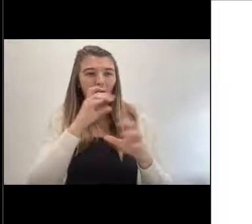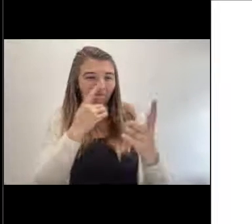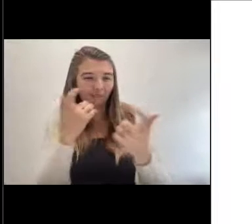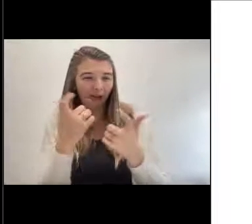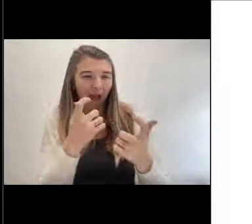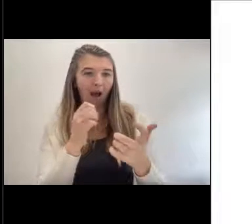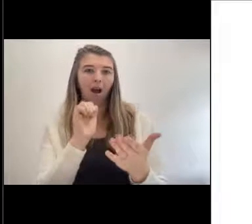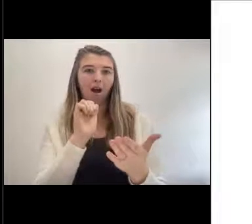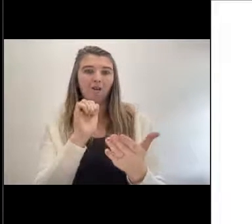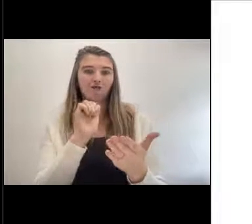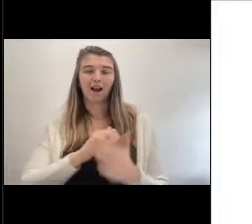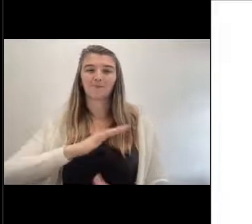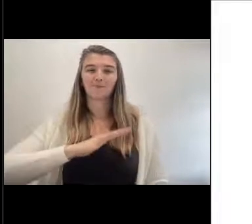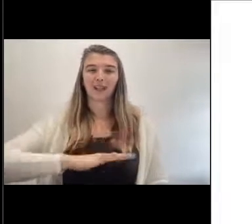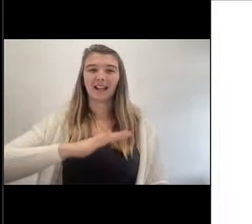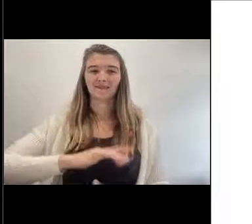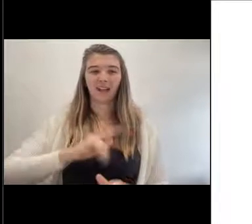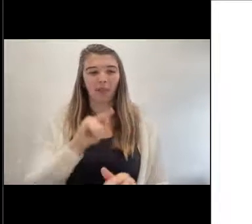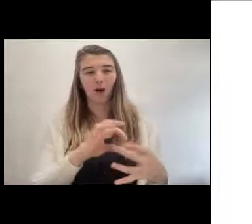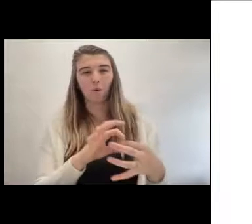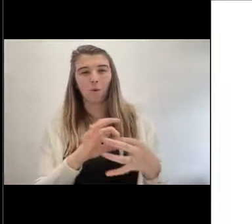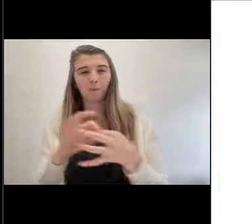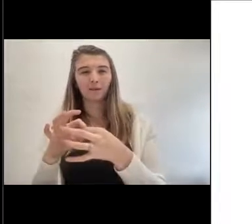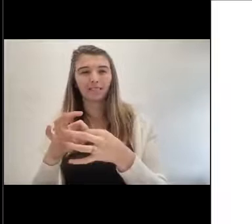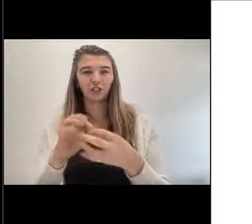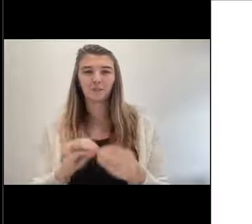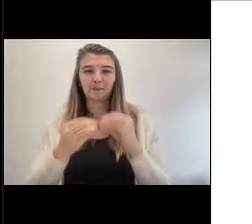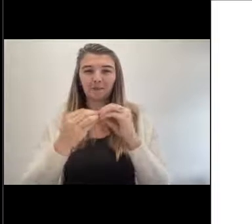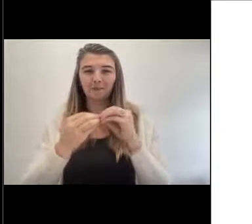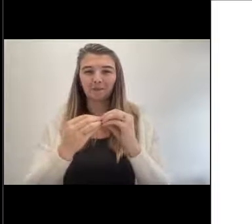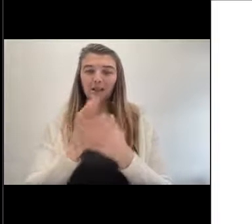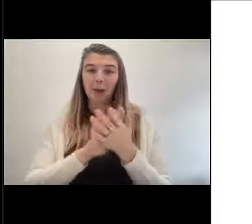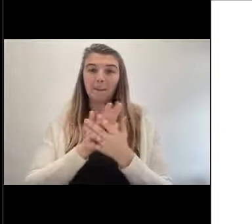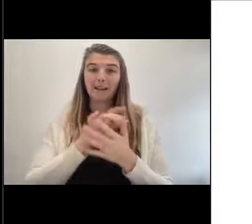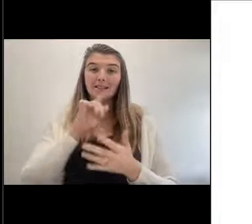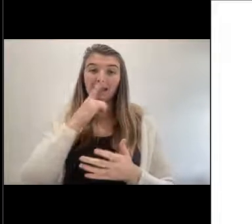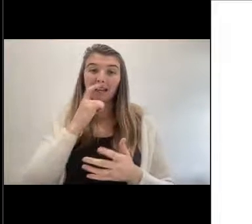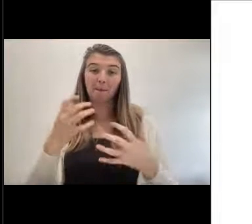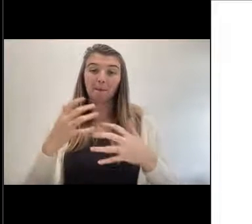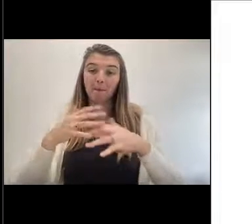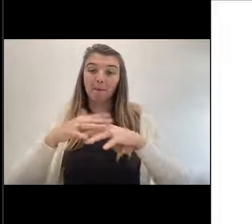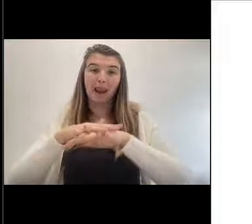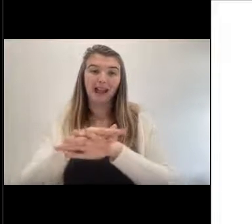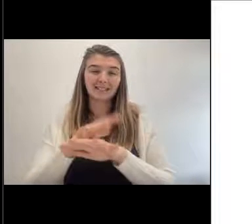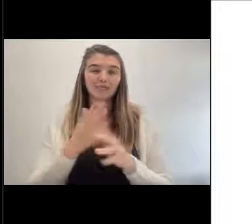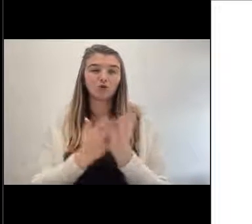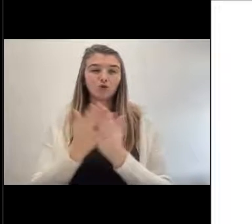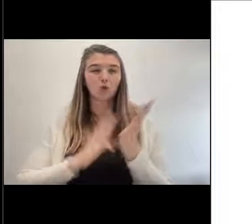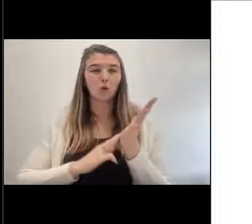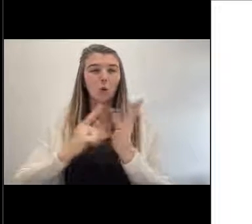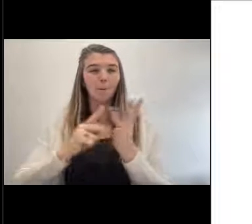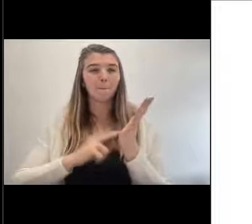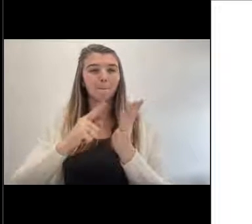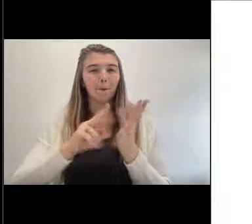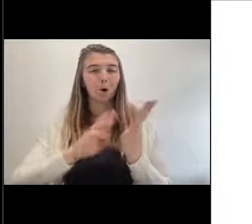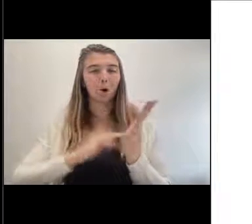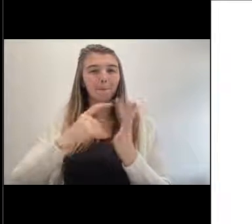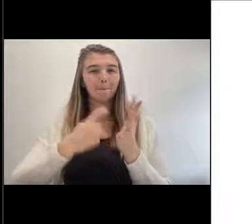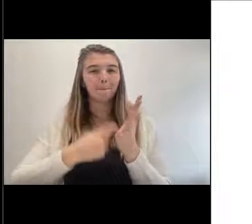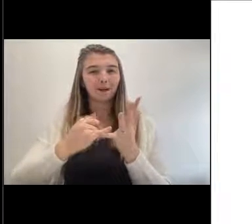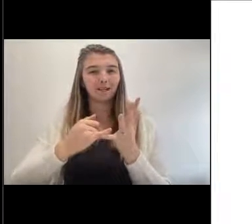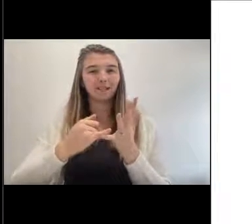monomers, and we create some, let's say, blend between these monomers, we can create materials that have specific properties, and we can then push